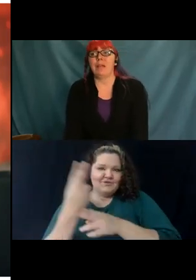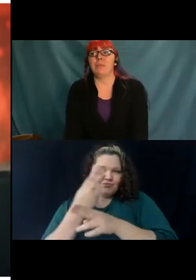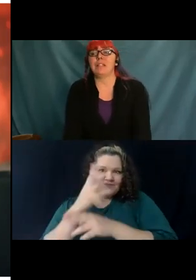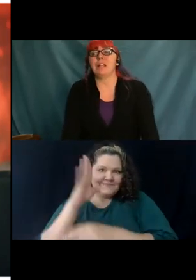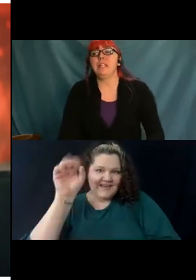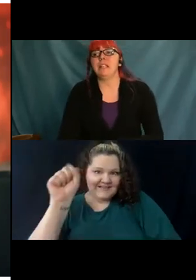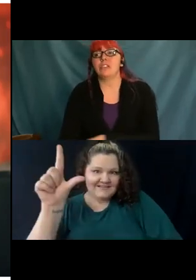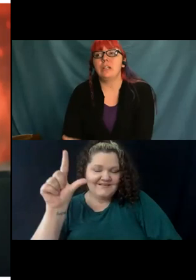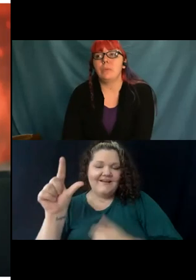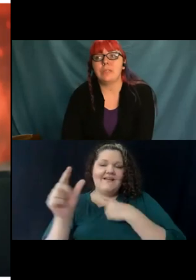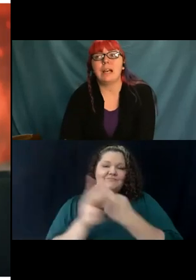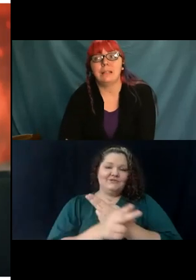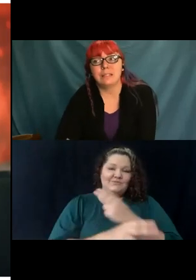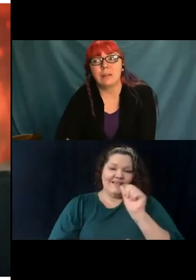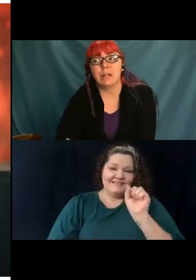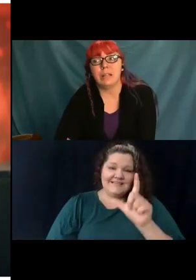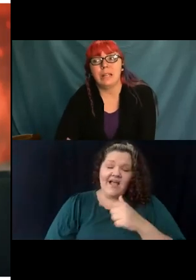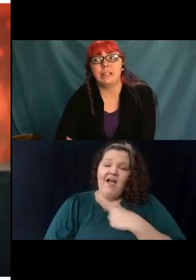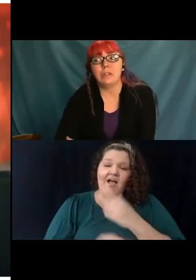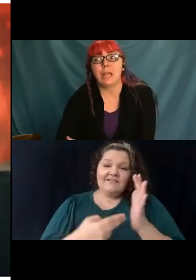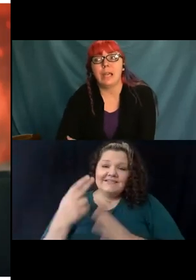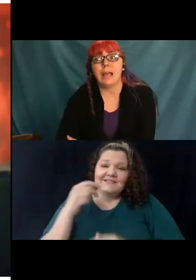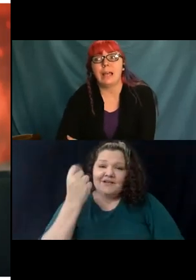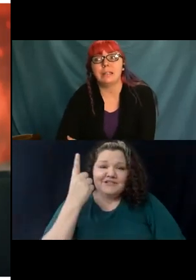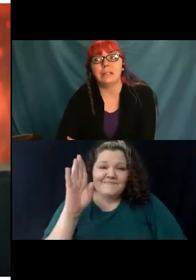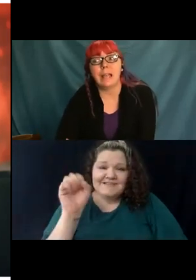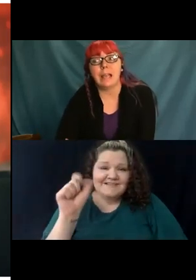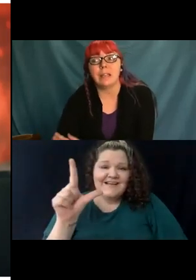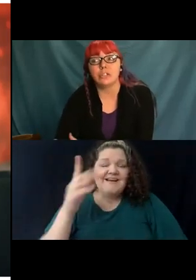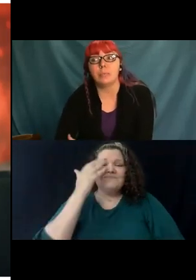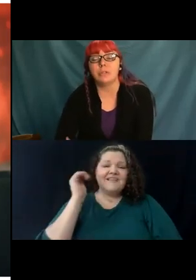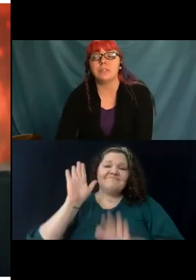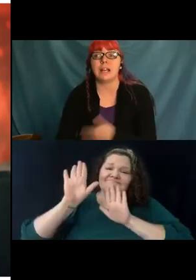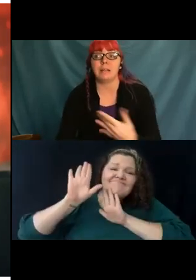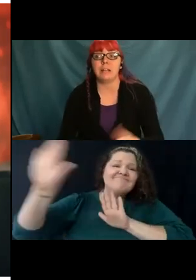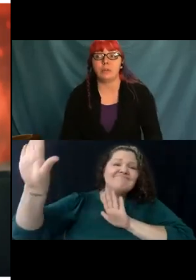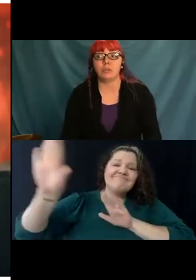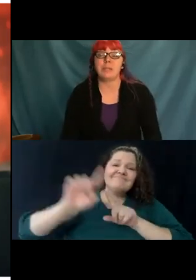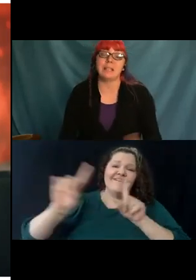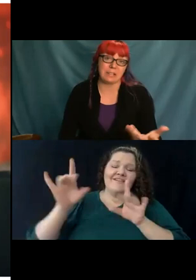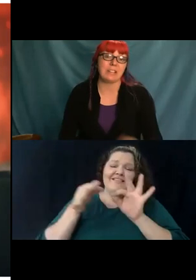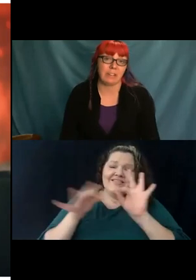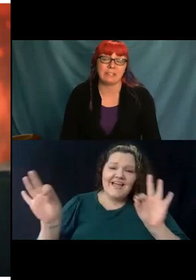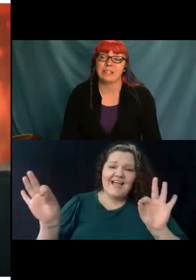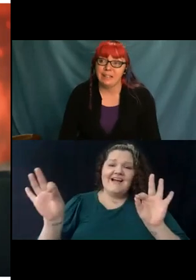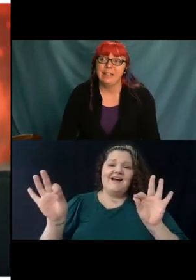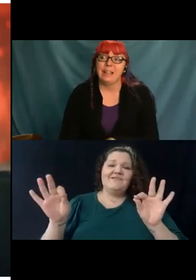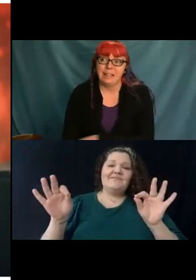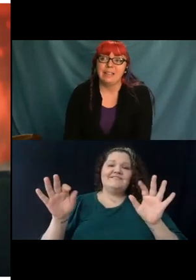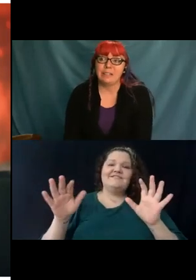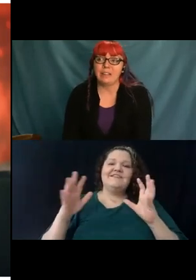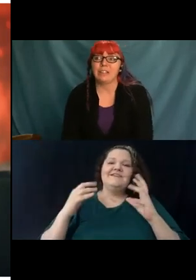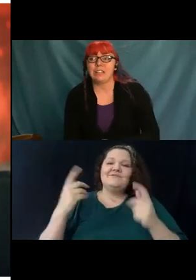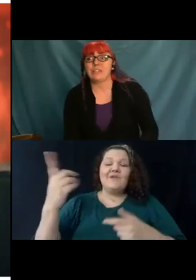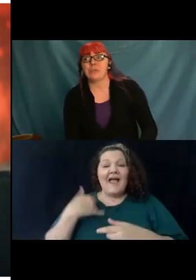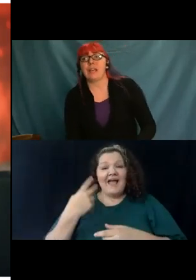I recently had a meeting actually with someone in the UK and they had their interpreters and I had my interpreters because they're different.